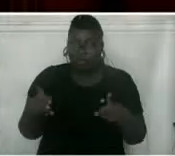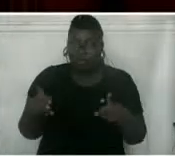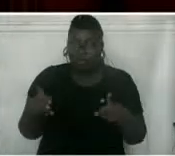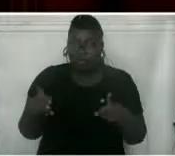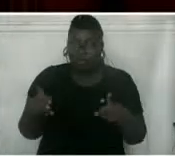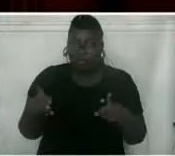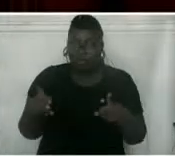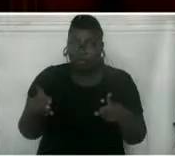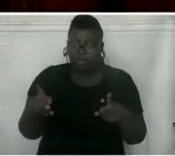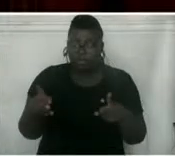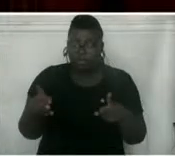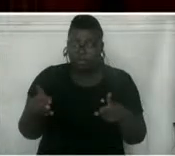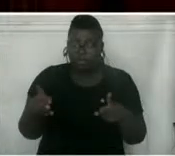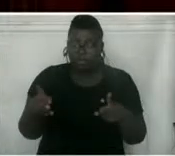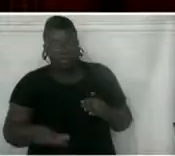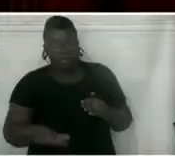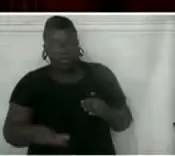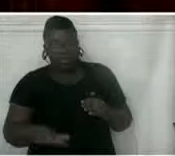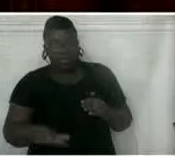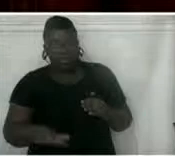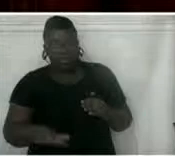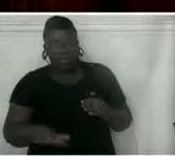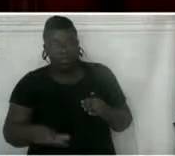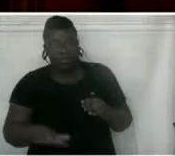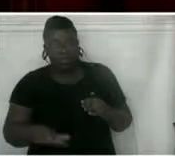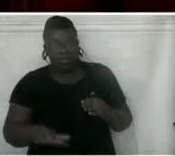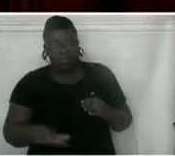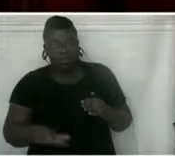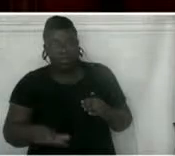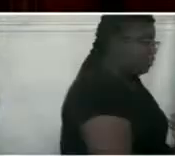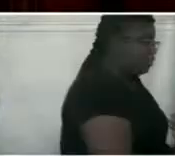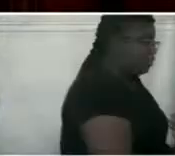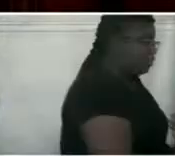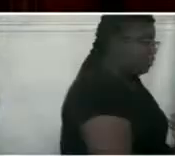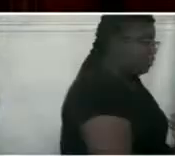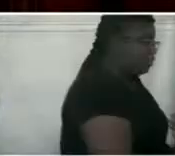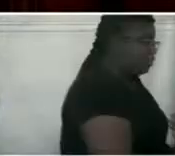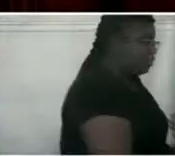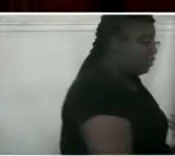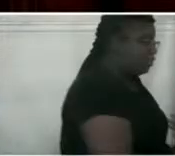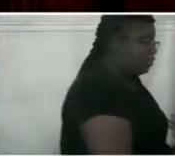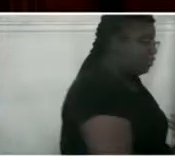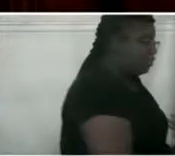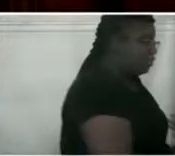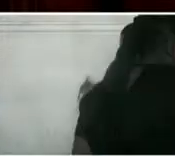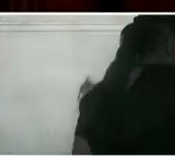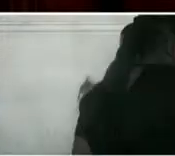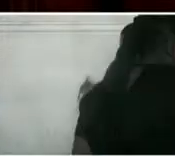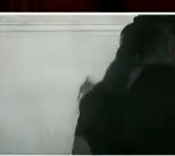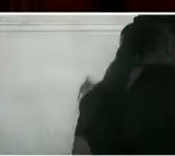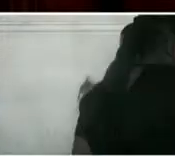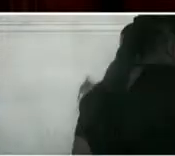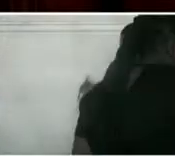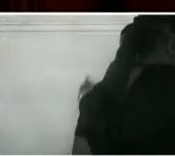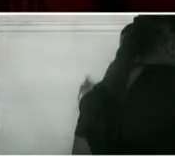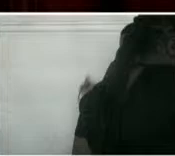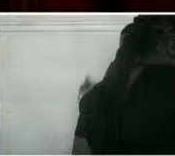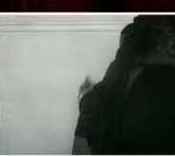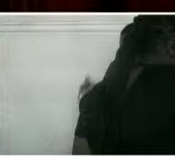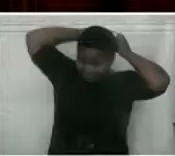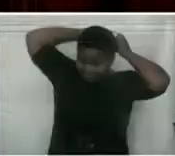22 sites during the last three-quarters of 2020 and 2021. These